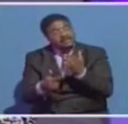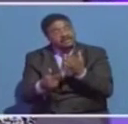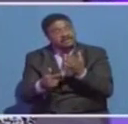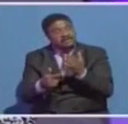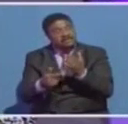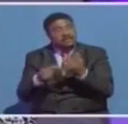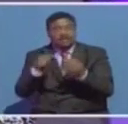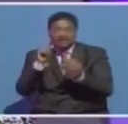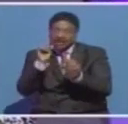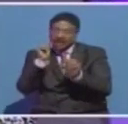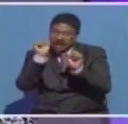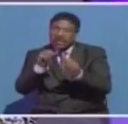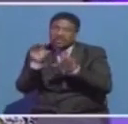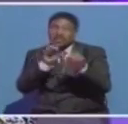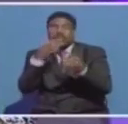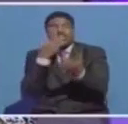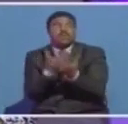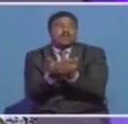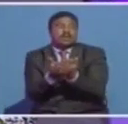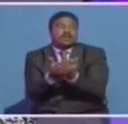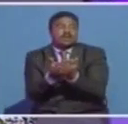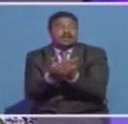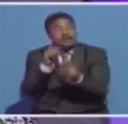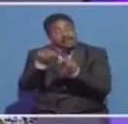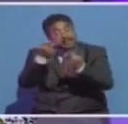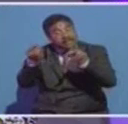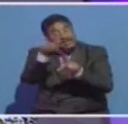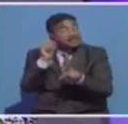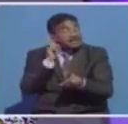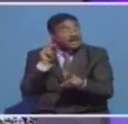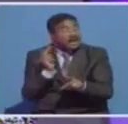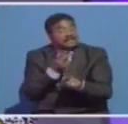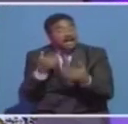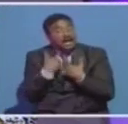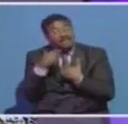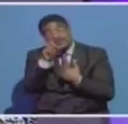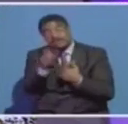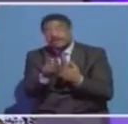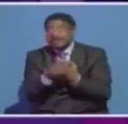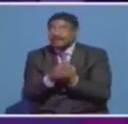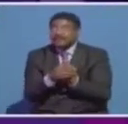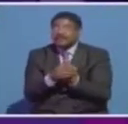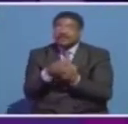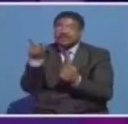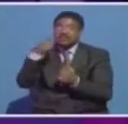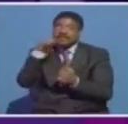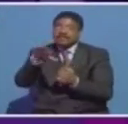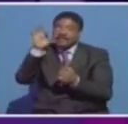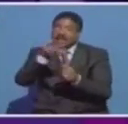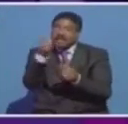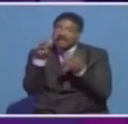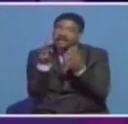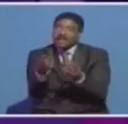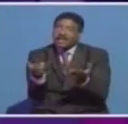very effectively. But are people listening to us? That's the question. Maybe you need to find another route, and if people are not